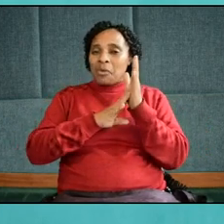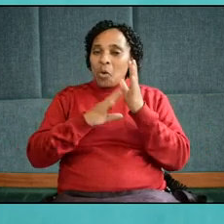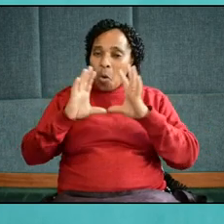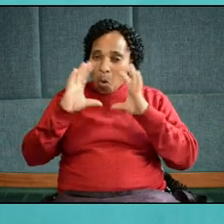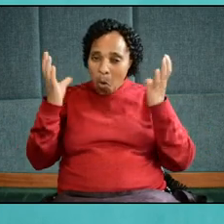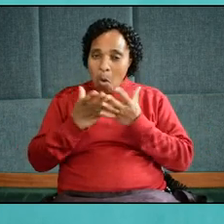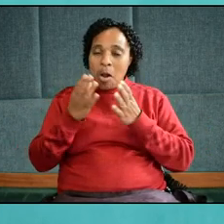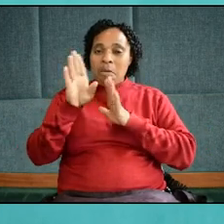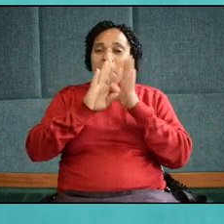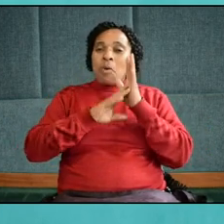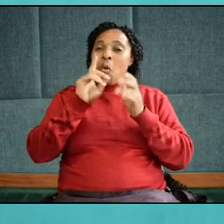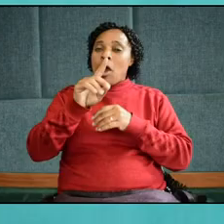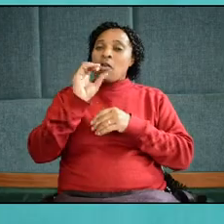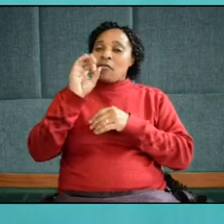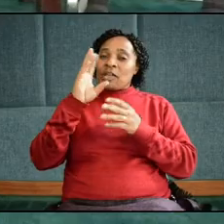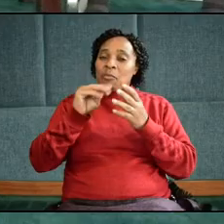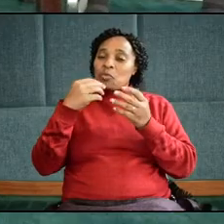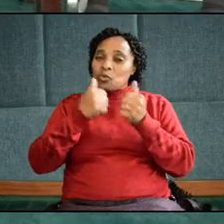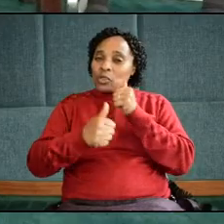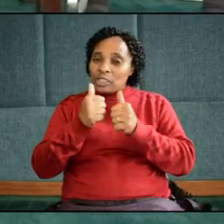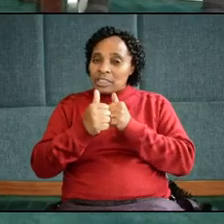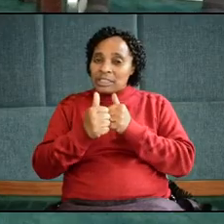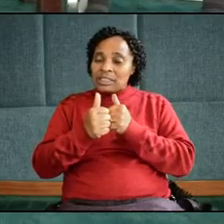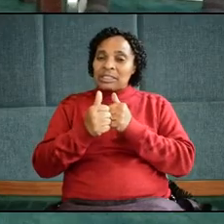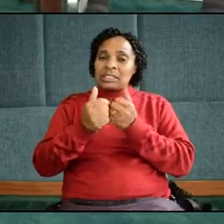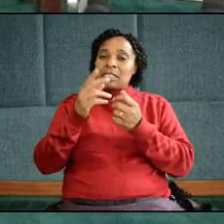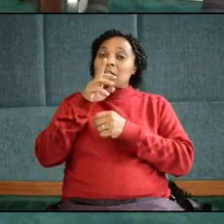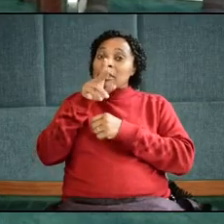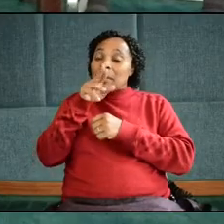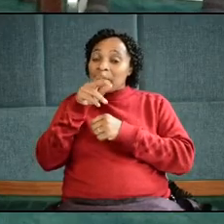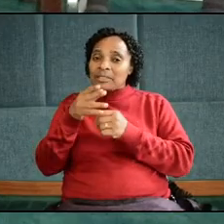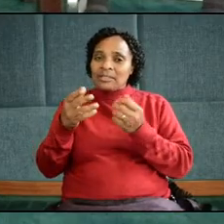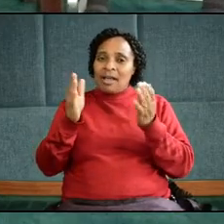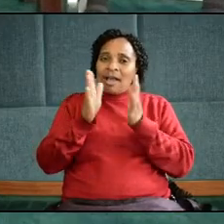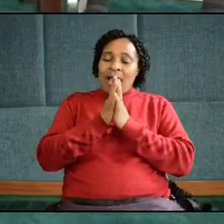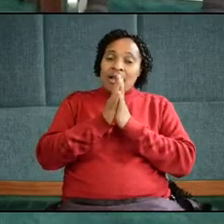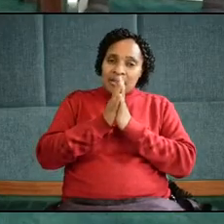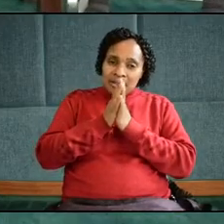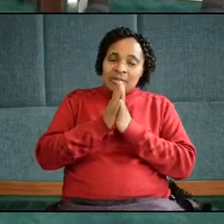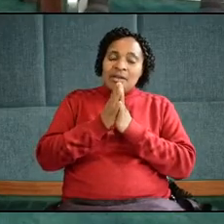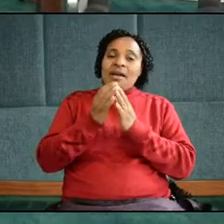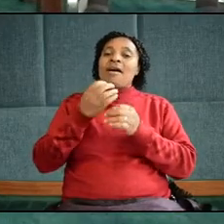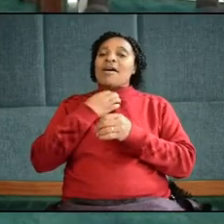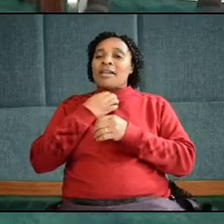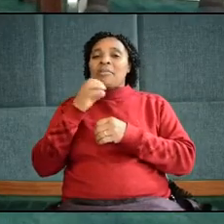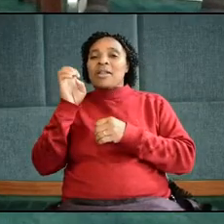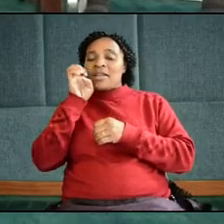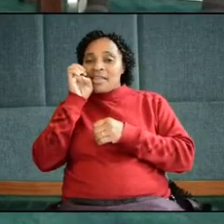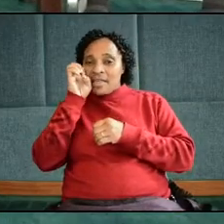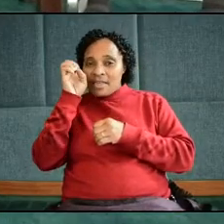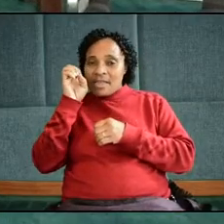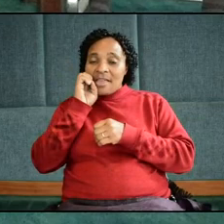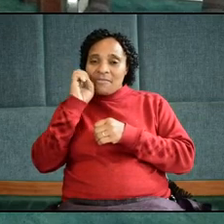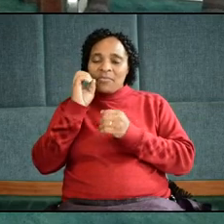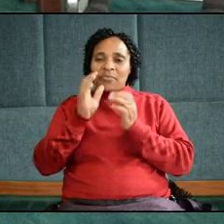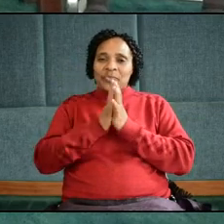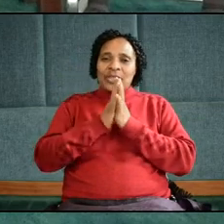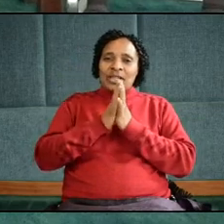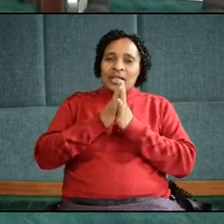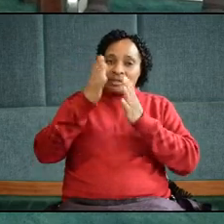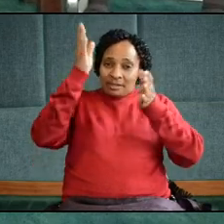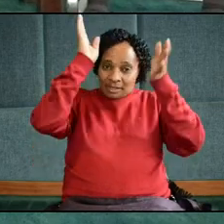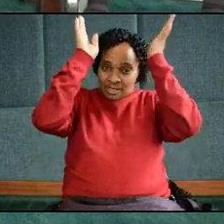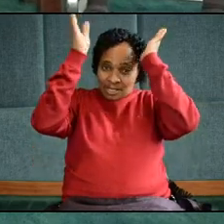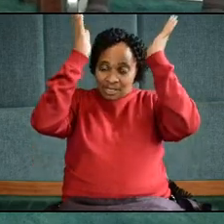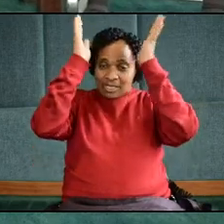whole Bible. One of them is, Steve? The serpent. The serpent, yes. That's in Adam and Eve in Genesis. And the second one? The